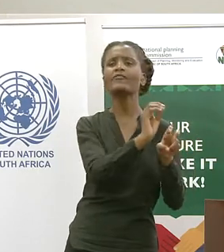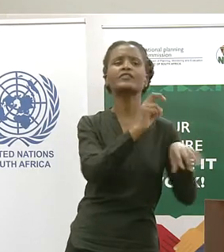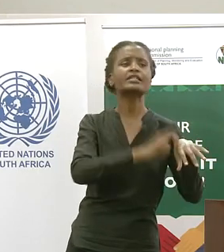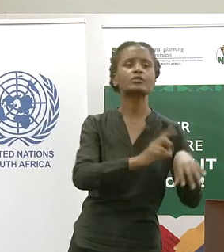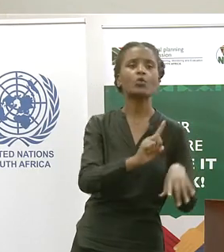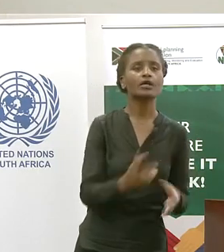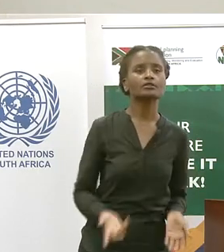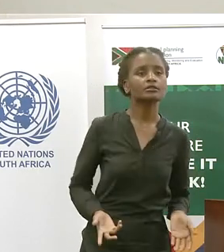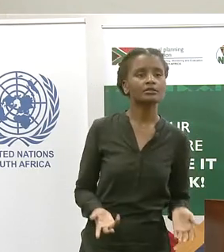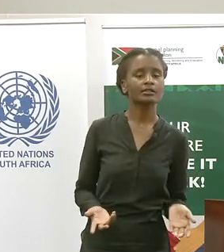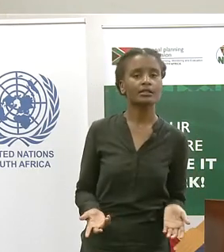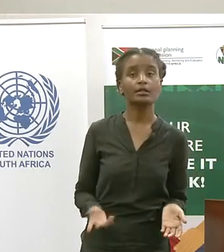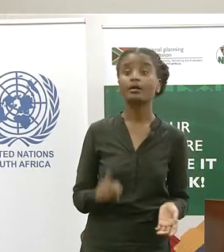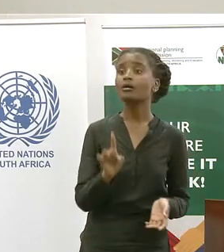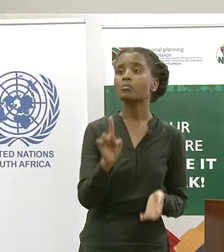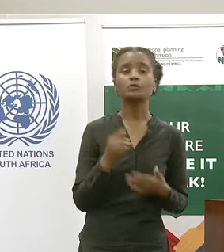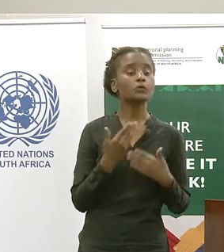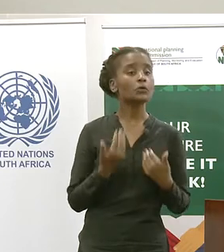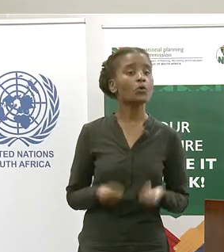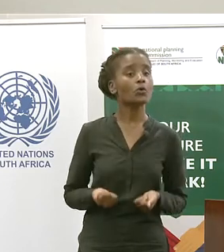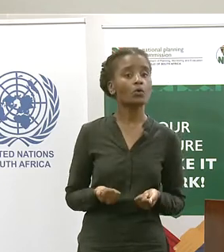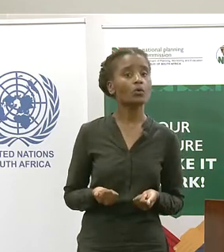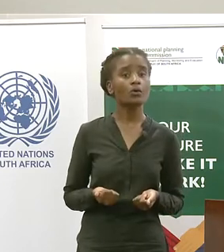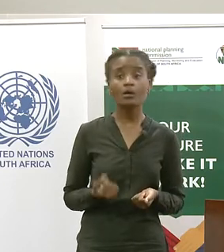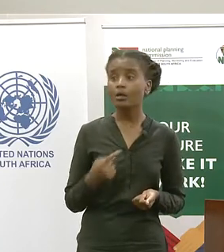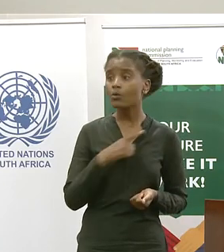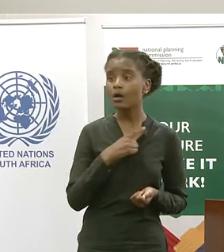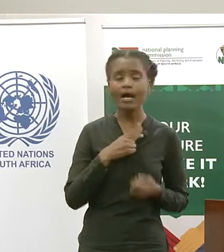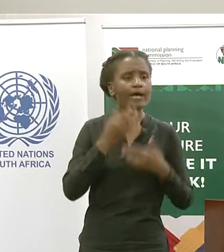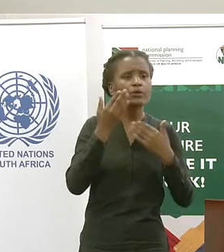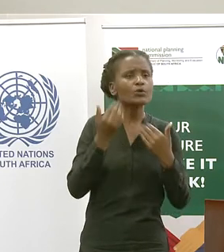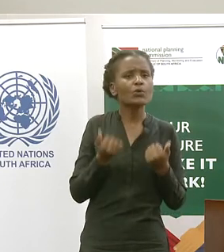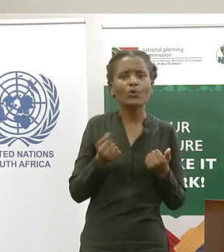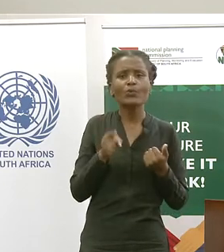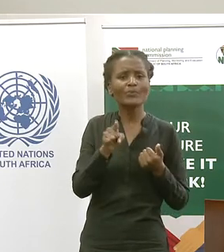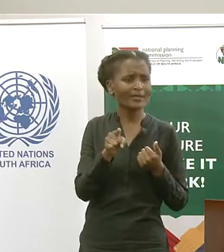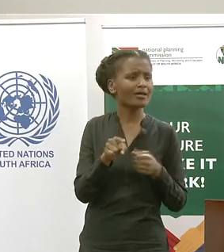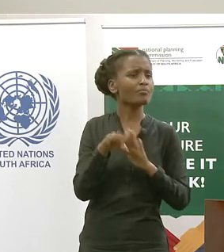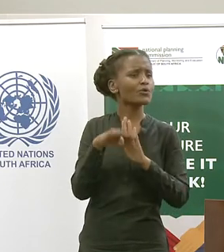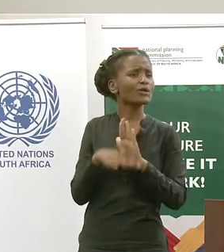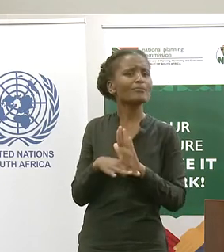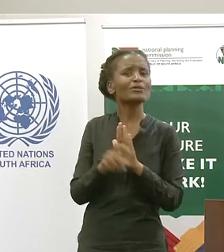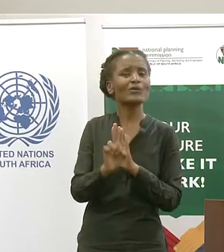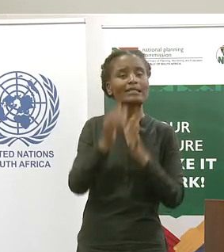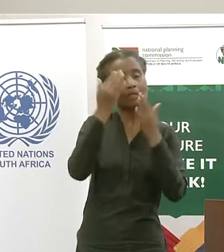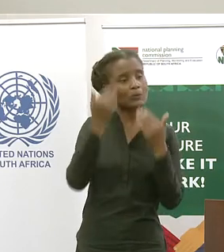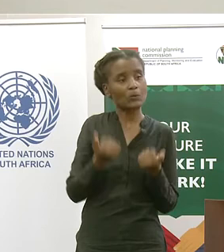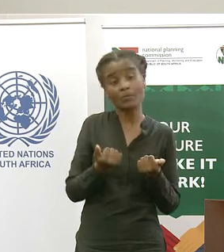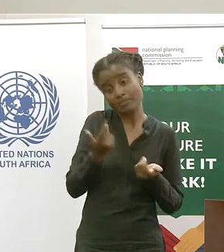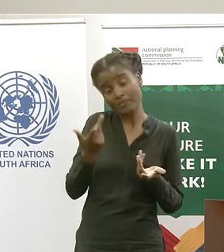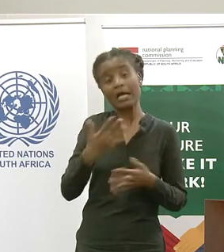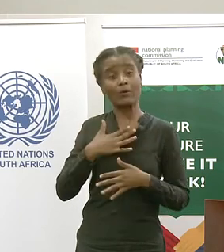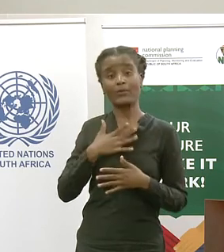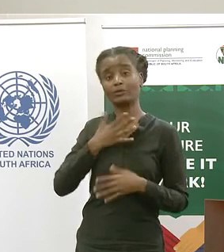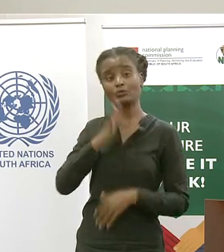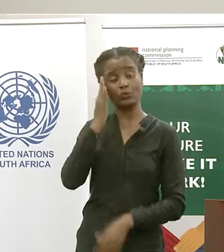But we won't know that. I don't know what is the program of the advisory team. I would like to know that. The other thing is also that,